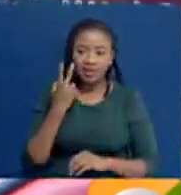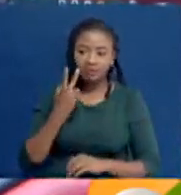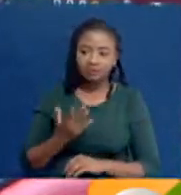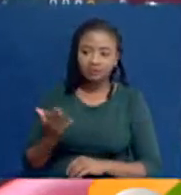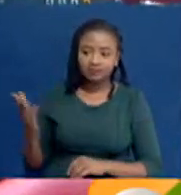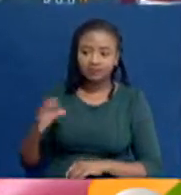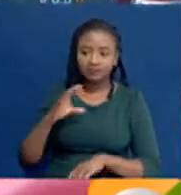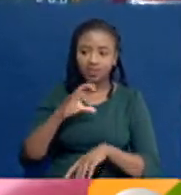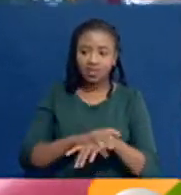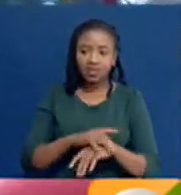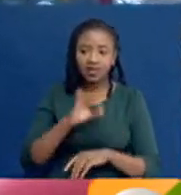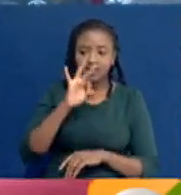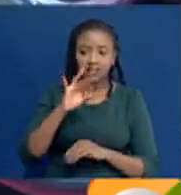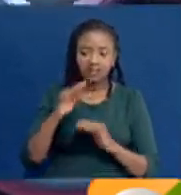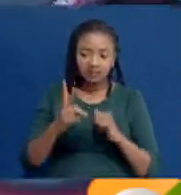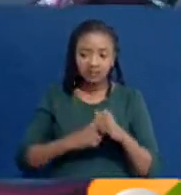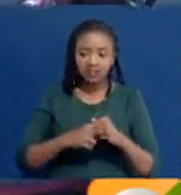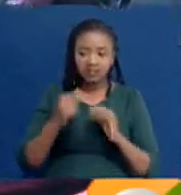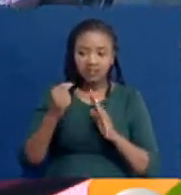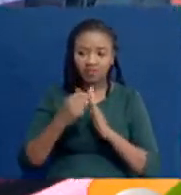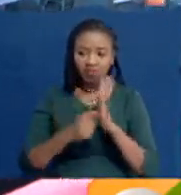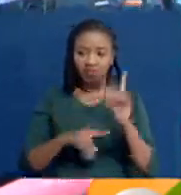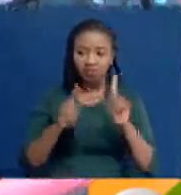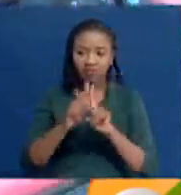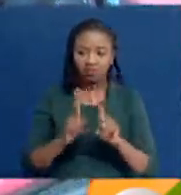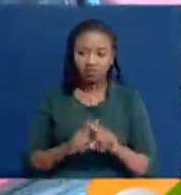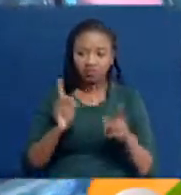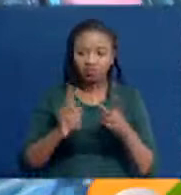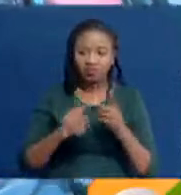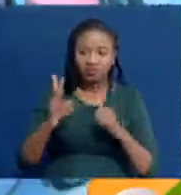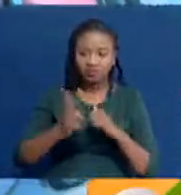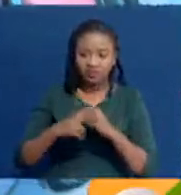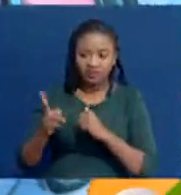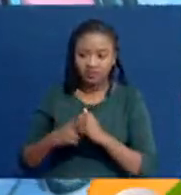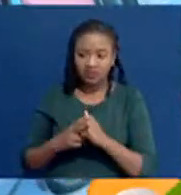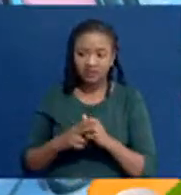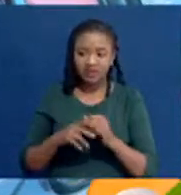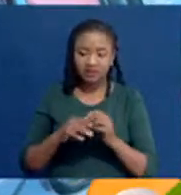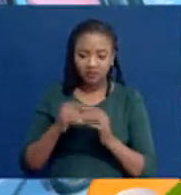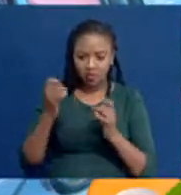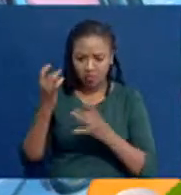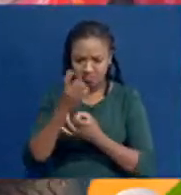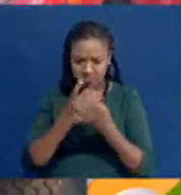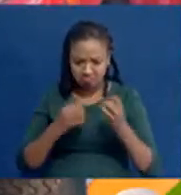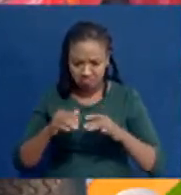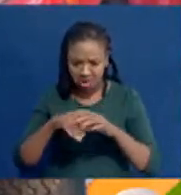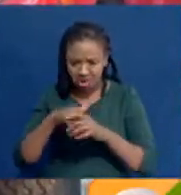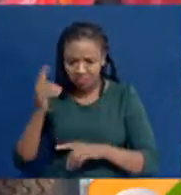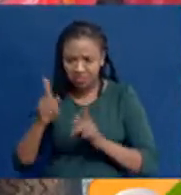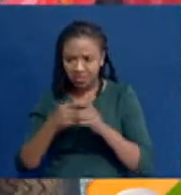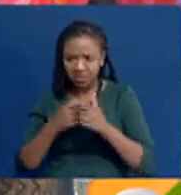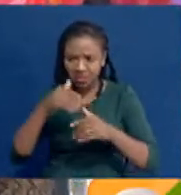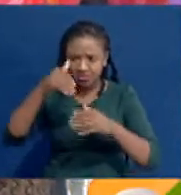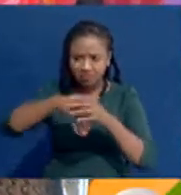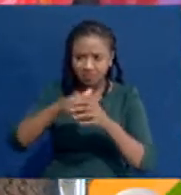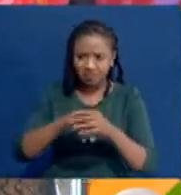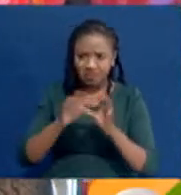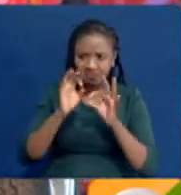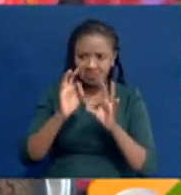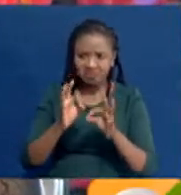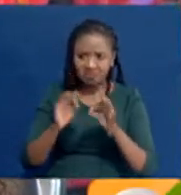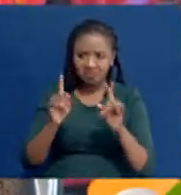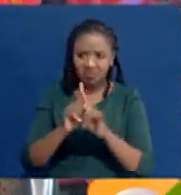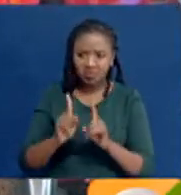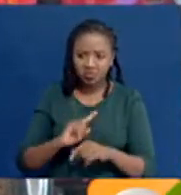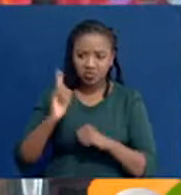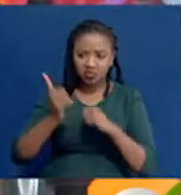37 points on the underside, 77 on the external finish, 58 on the interior boot and engine, 6